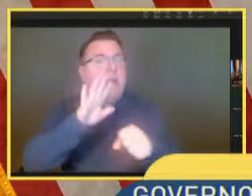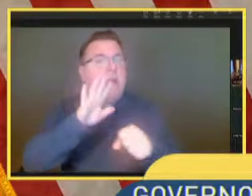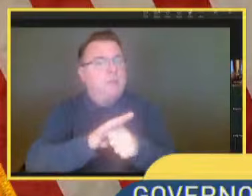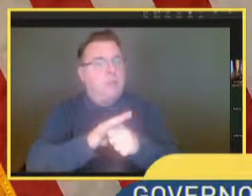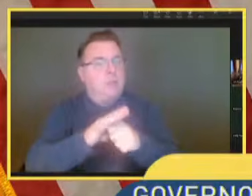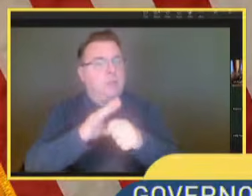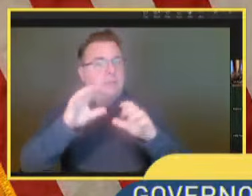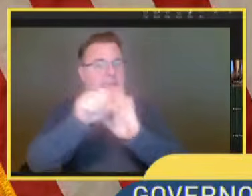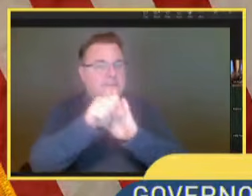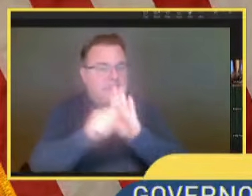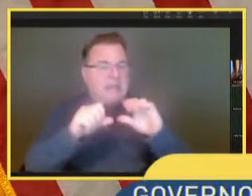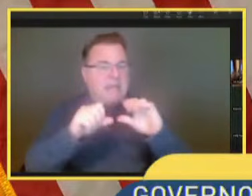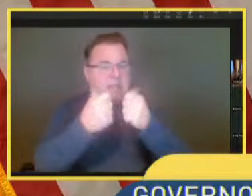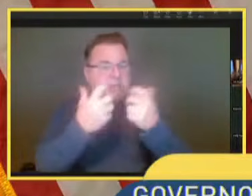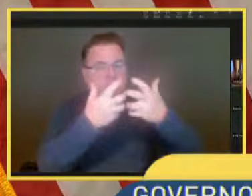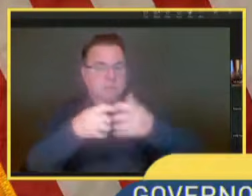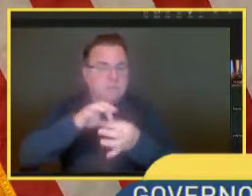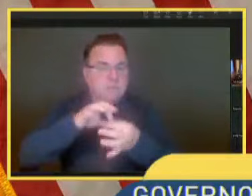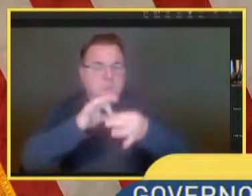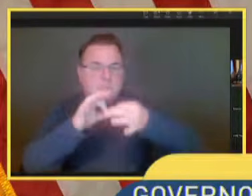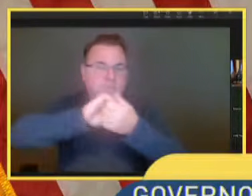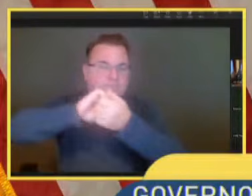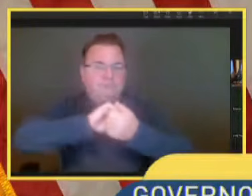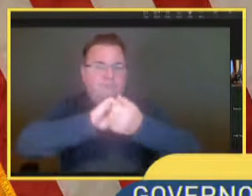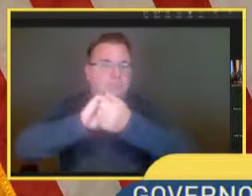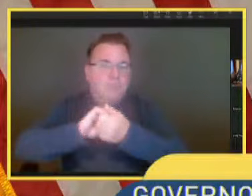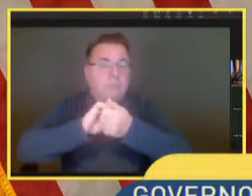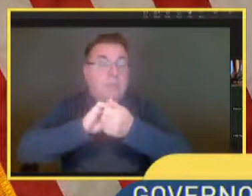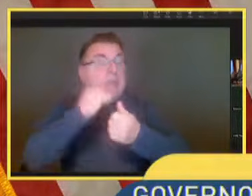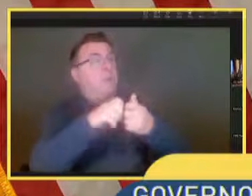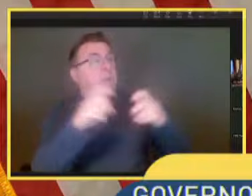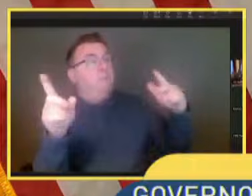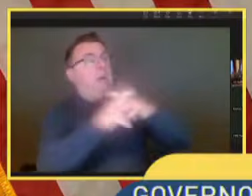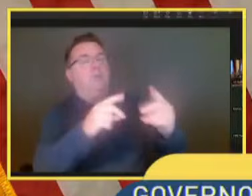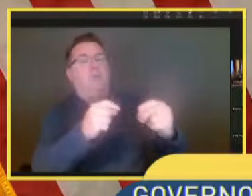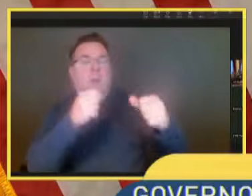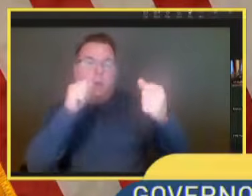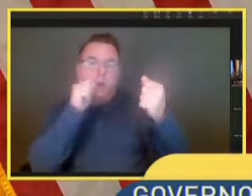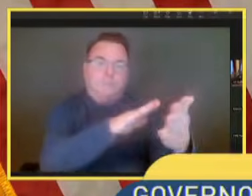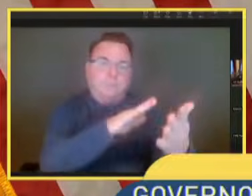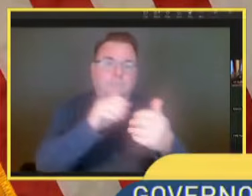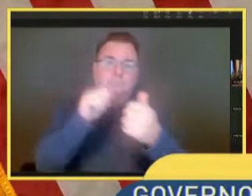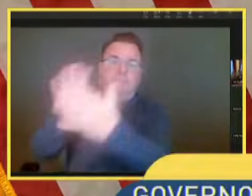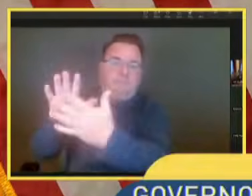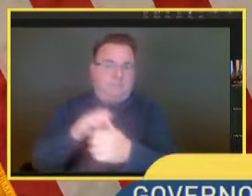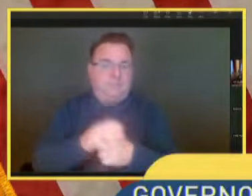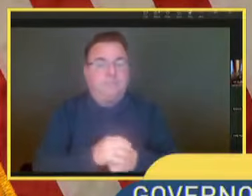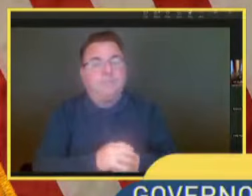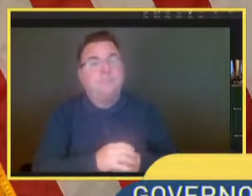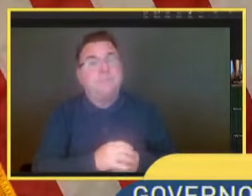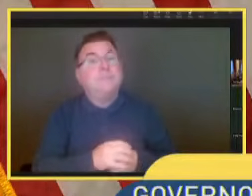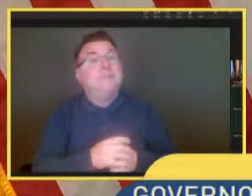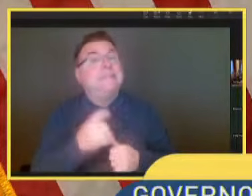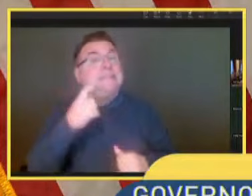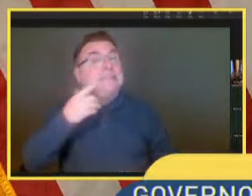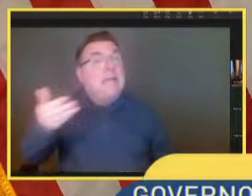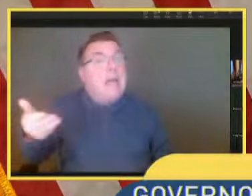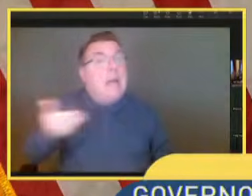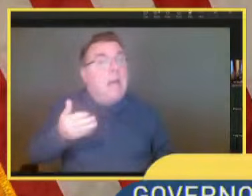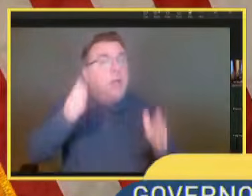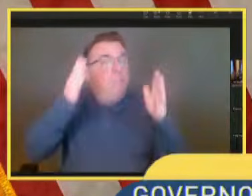agencies to respond quickly and thoroughly to new threats from the federal government. I also recently hired a senior